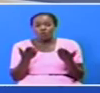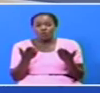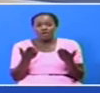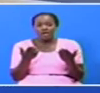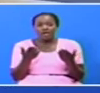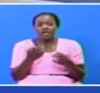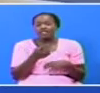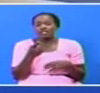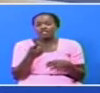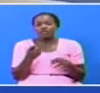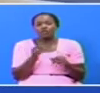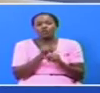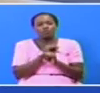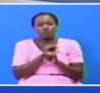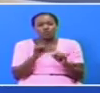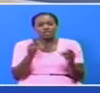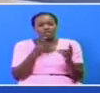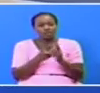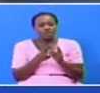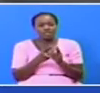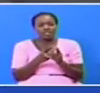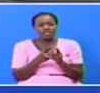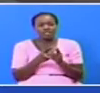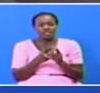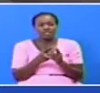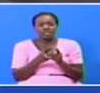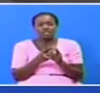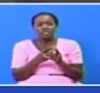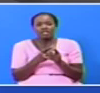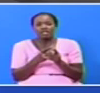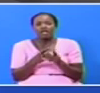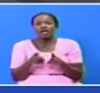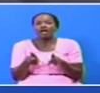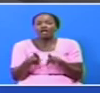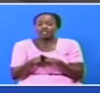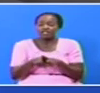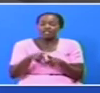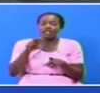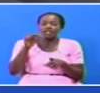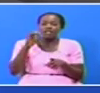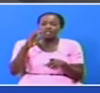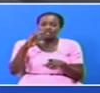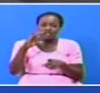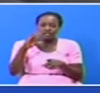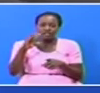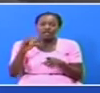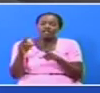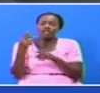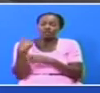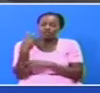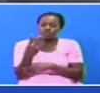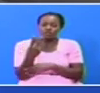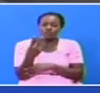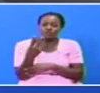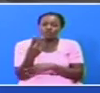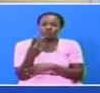was purely a routine disciplinary committee, a neck meeting. Secondly, we